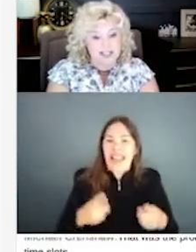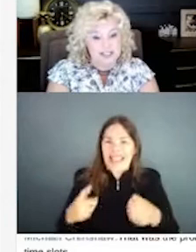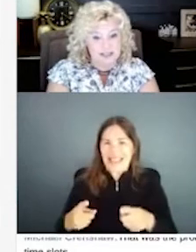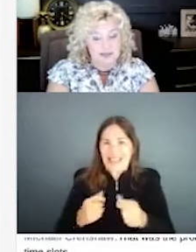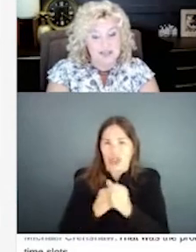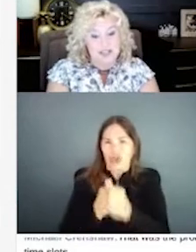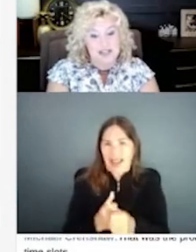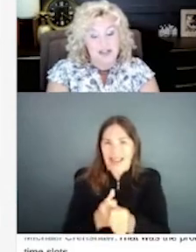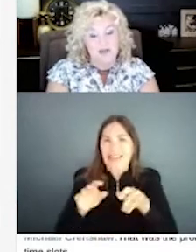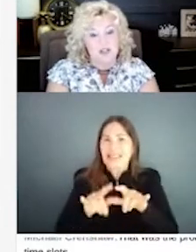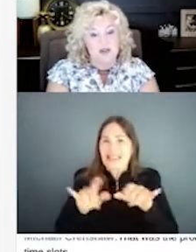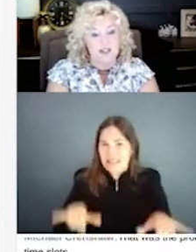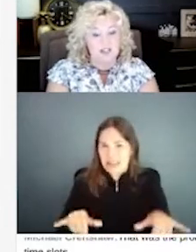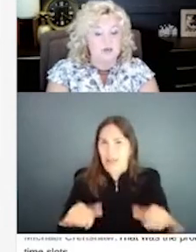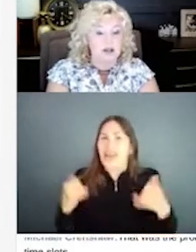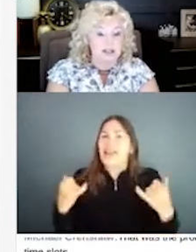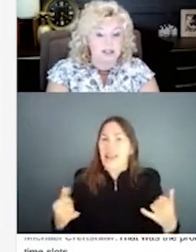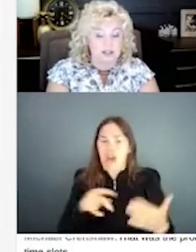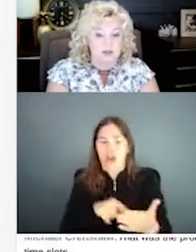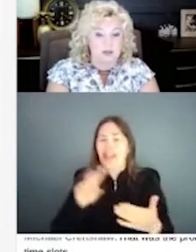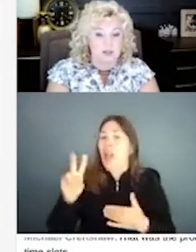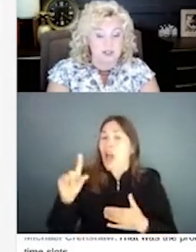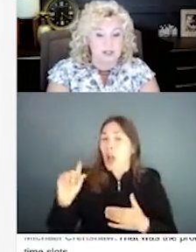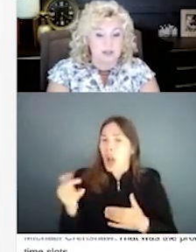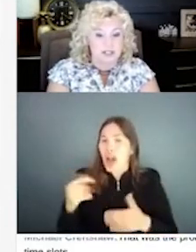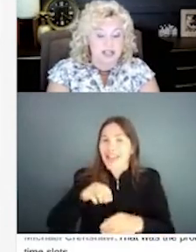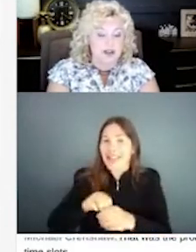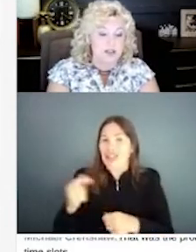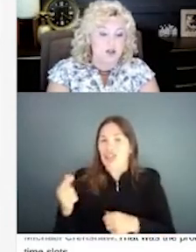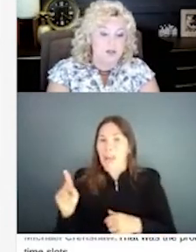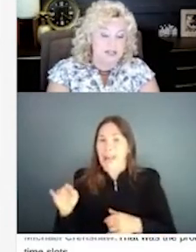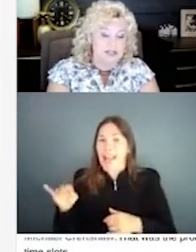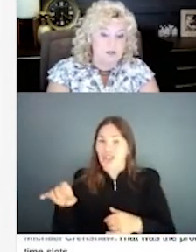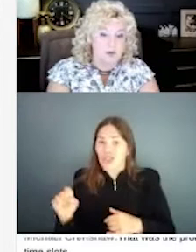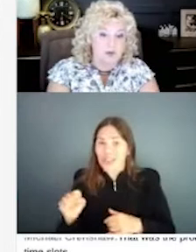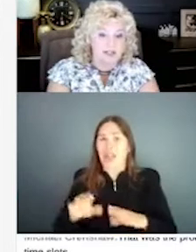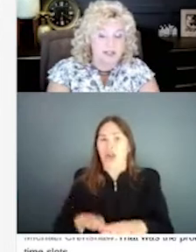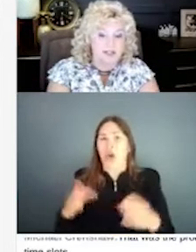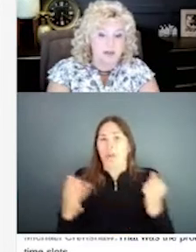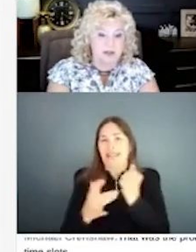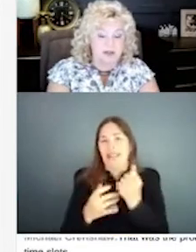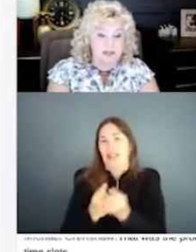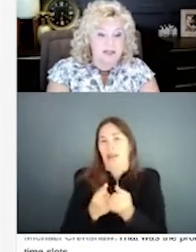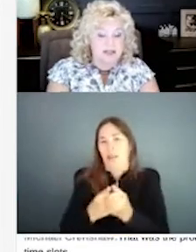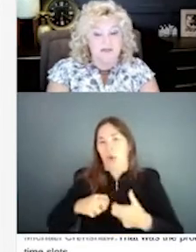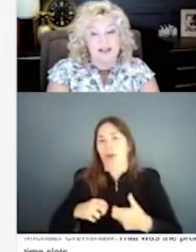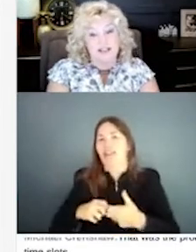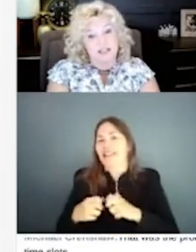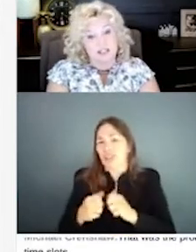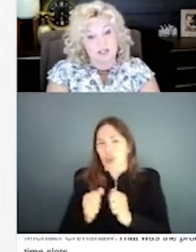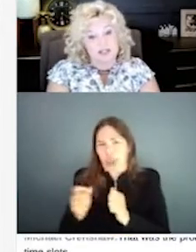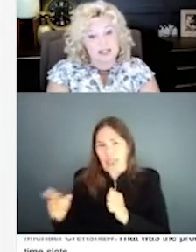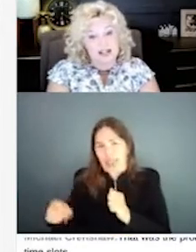system now that you can actually log into your Gmetrics account and open a tech support incident with them. They've added